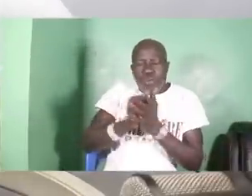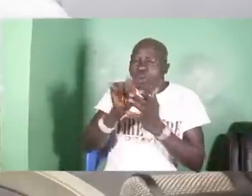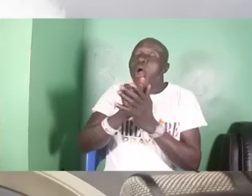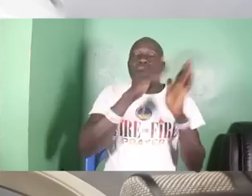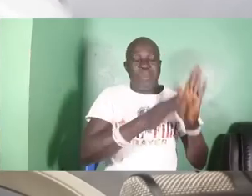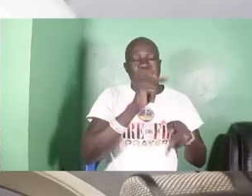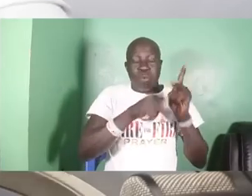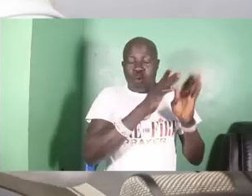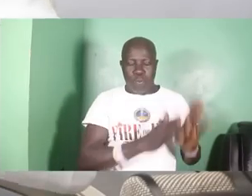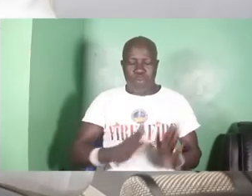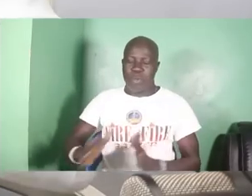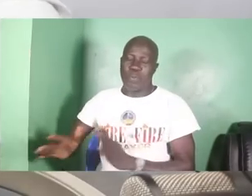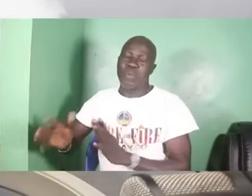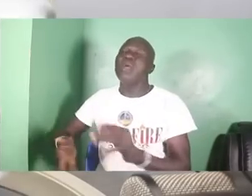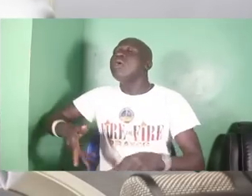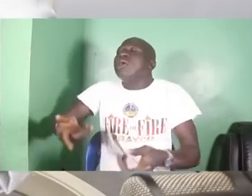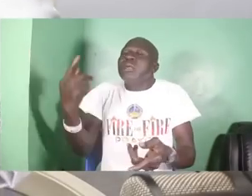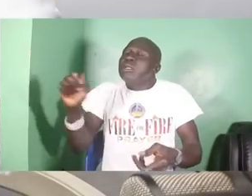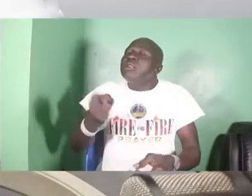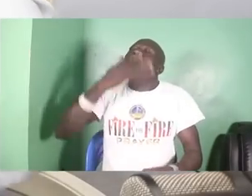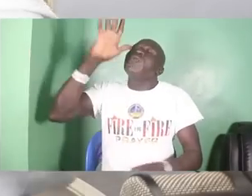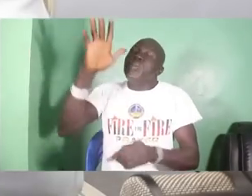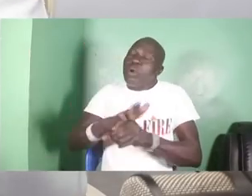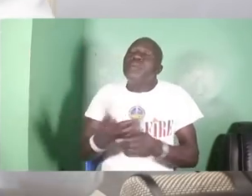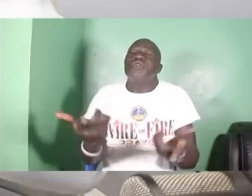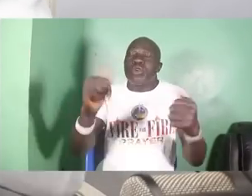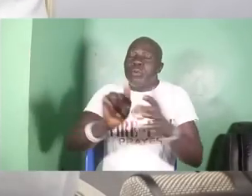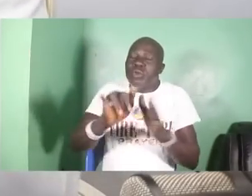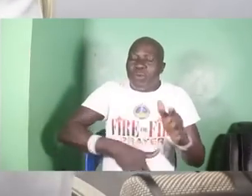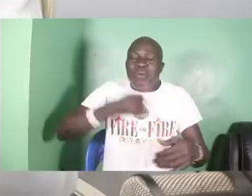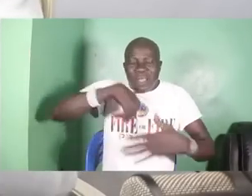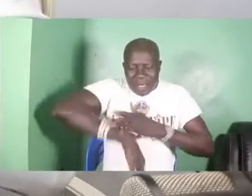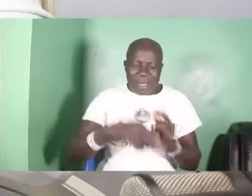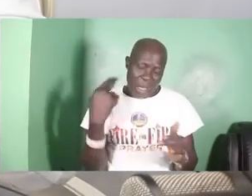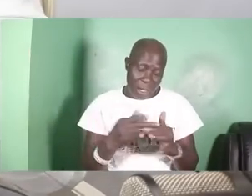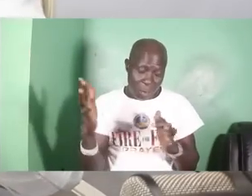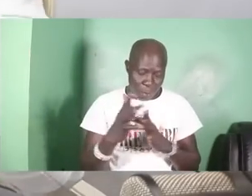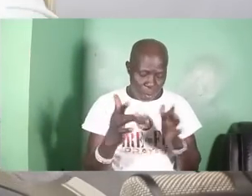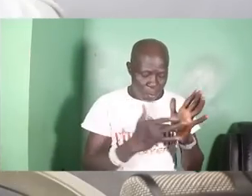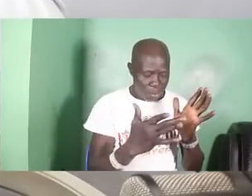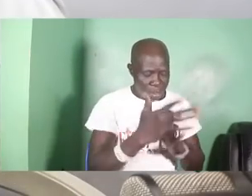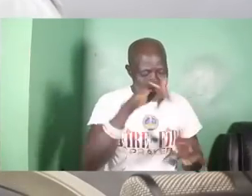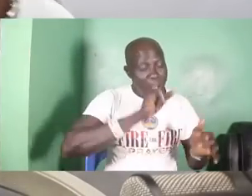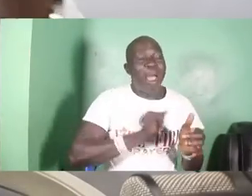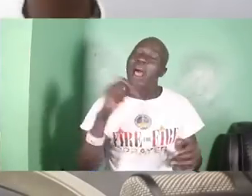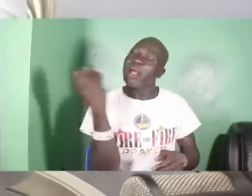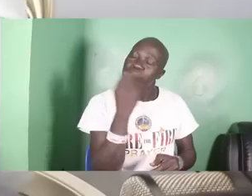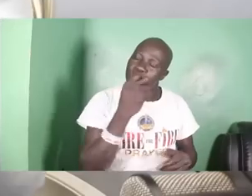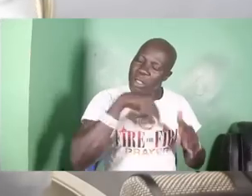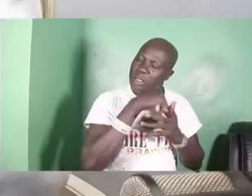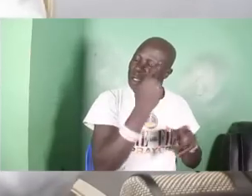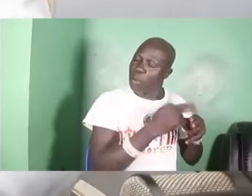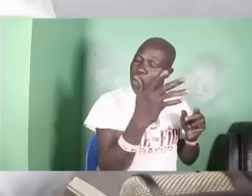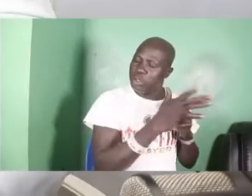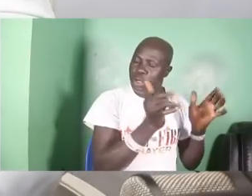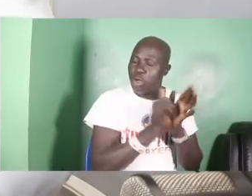anyefe efo kan bale o. Ileri ase. Me do the laugh. In the name of Jesus. Mo wi loruko Jesus. I